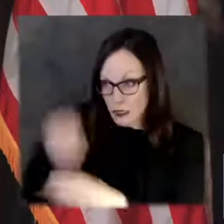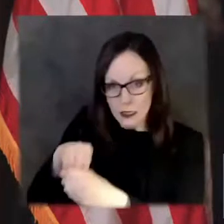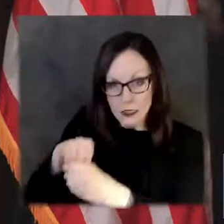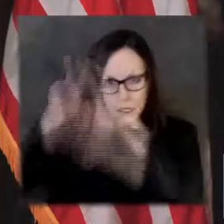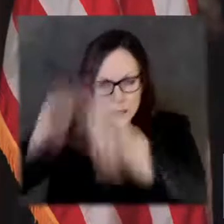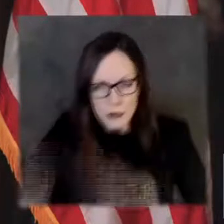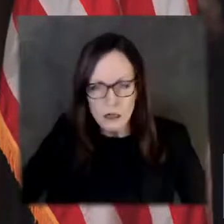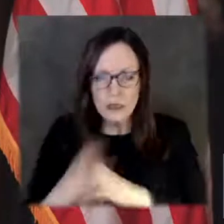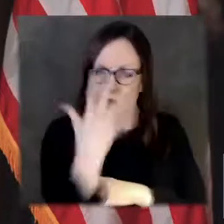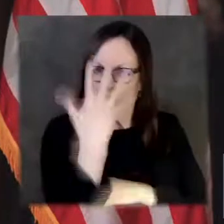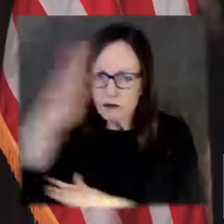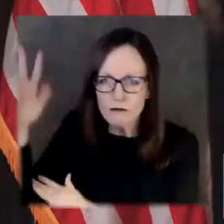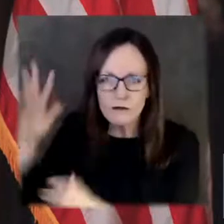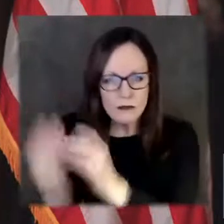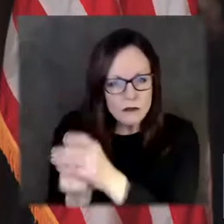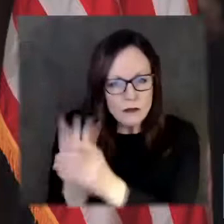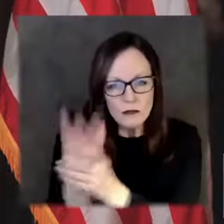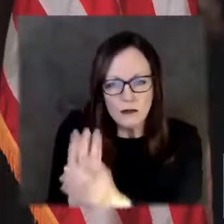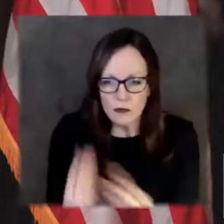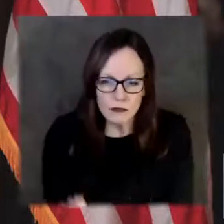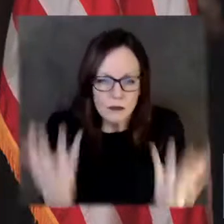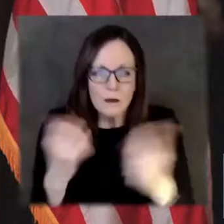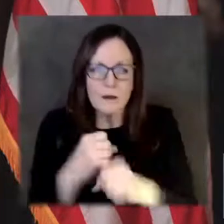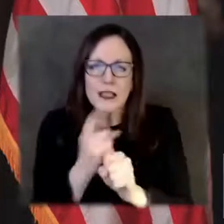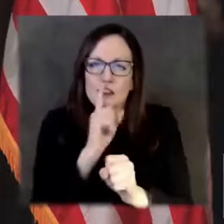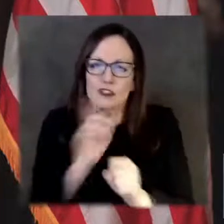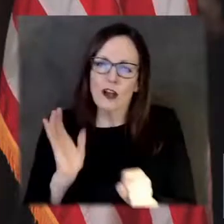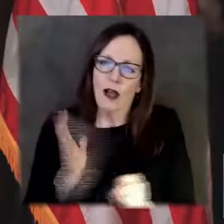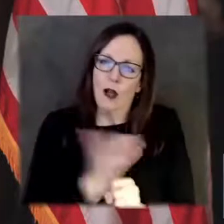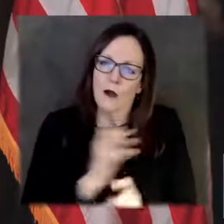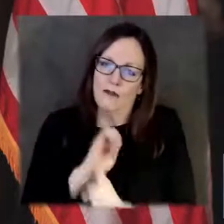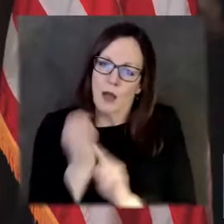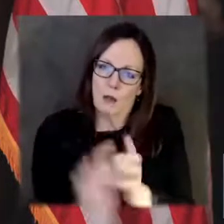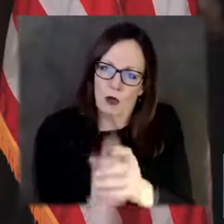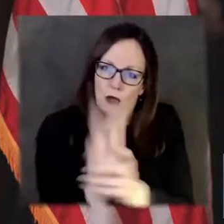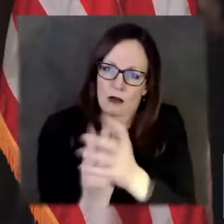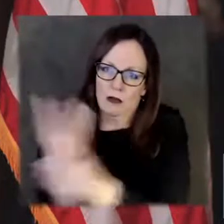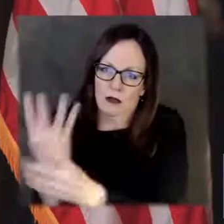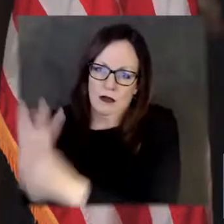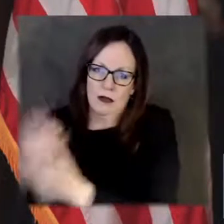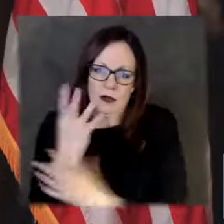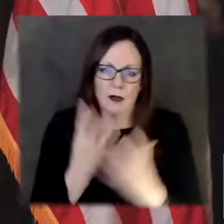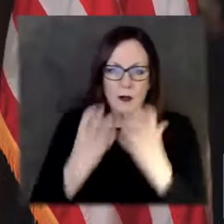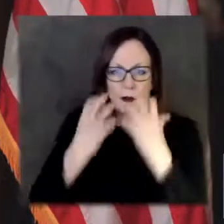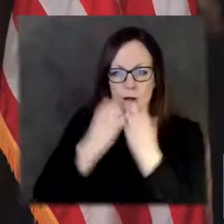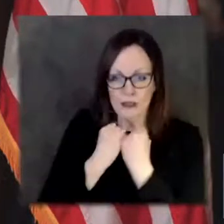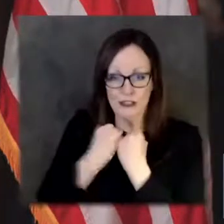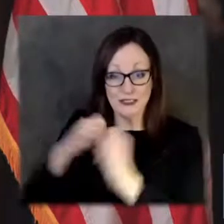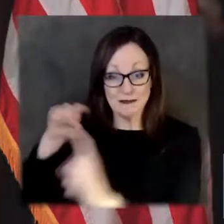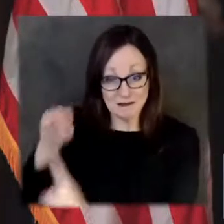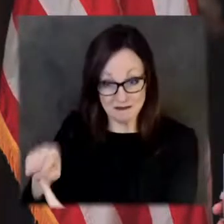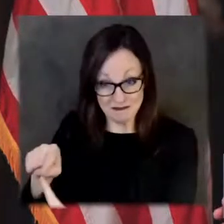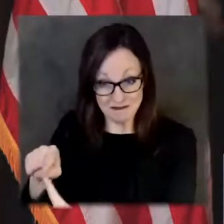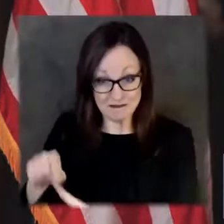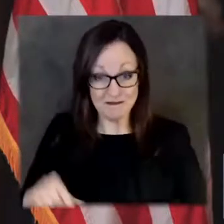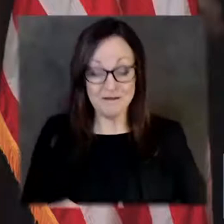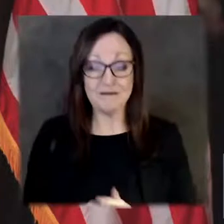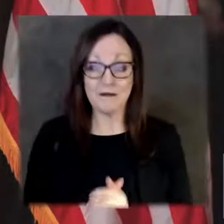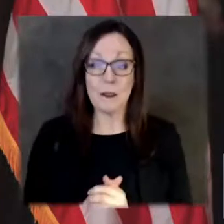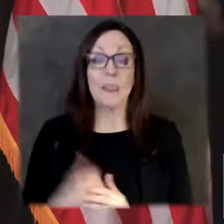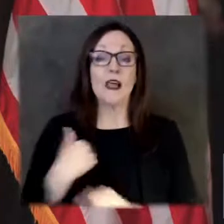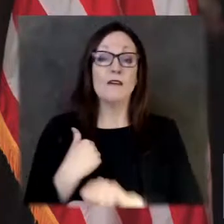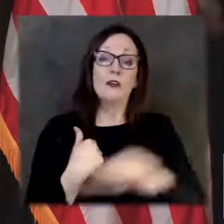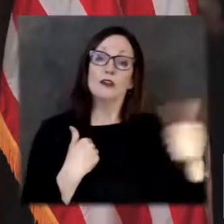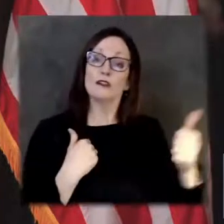why we're also investing $1 million in our Fast Forward program, specifically for training for green jobs across the